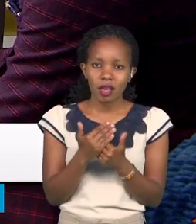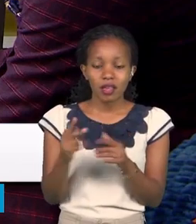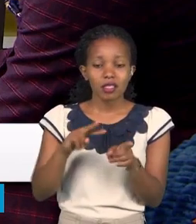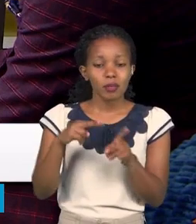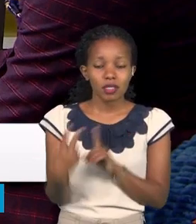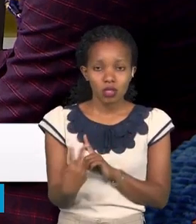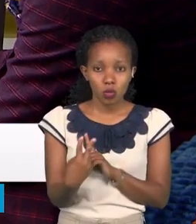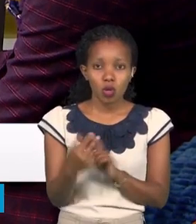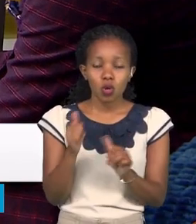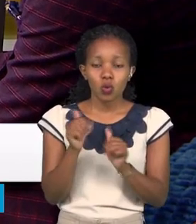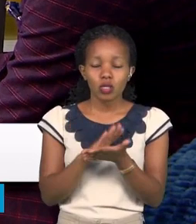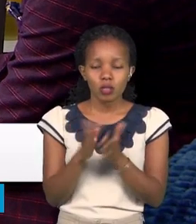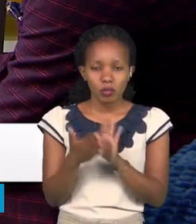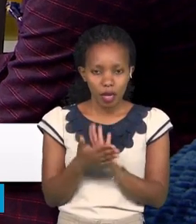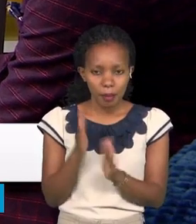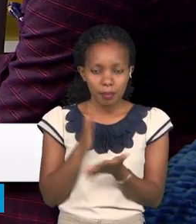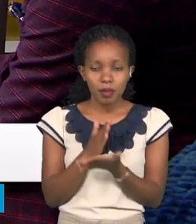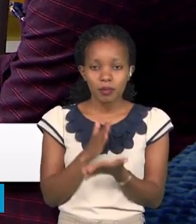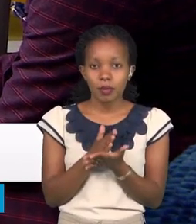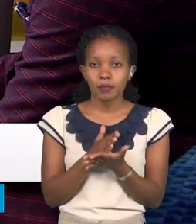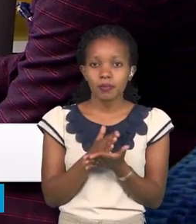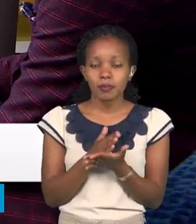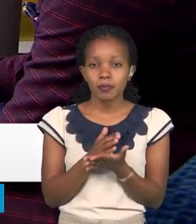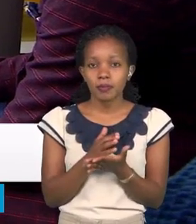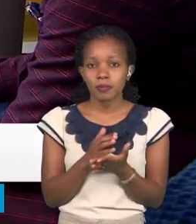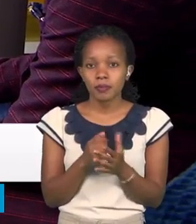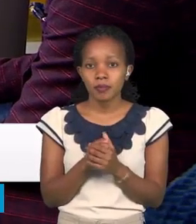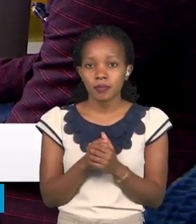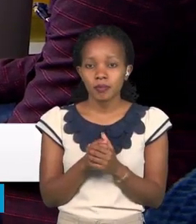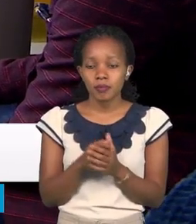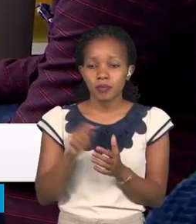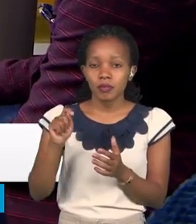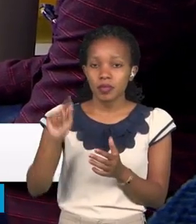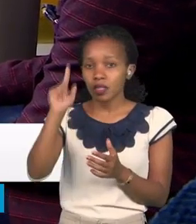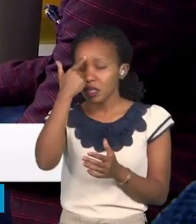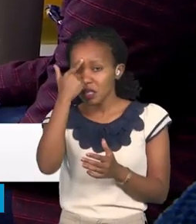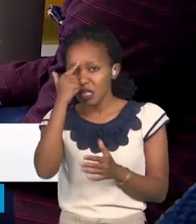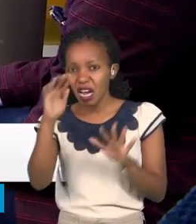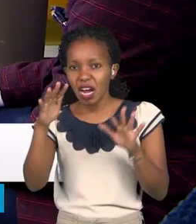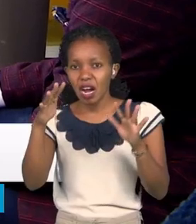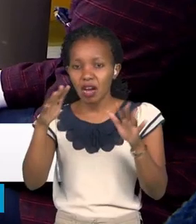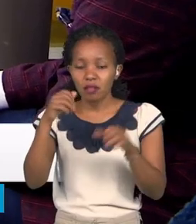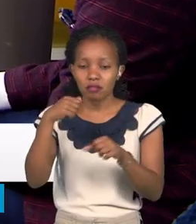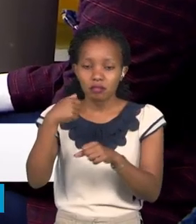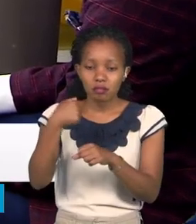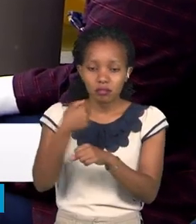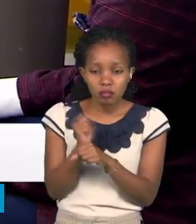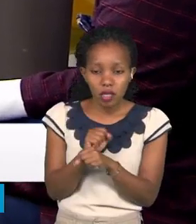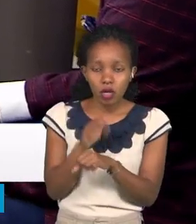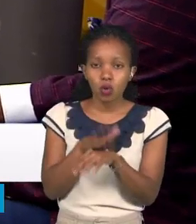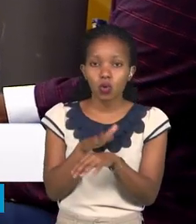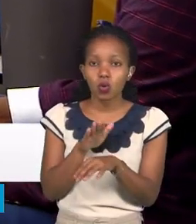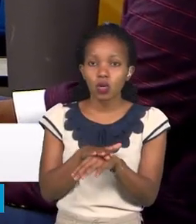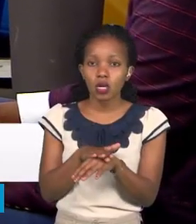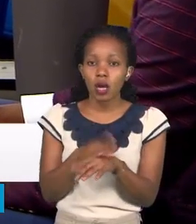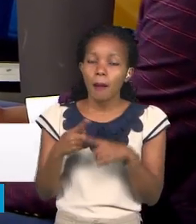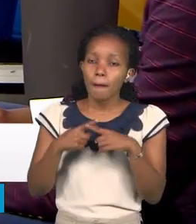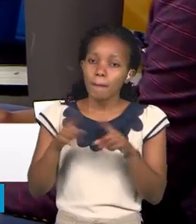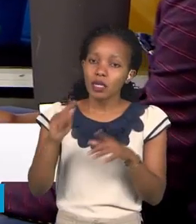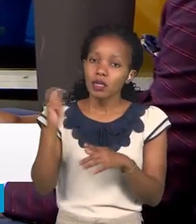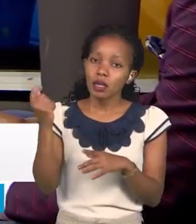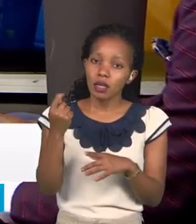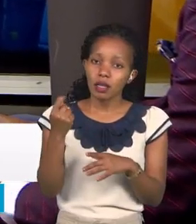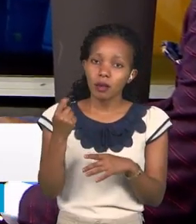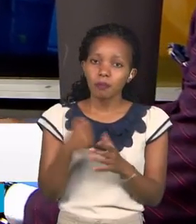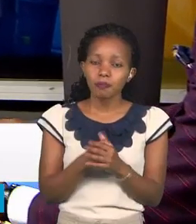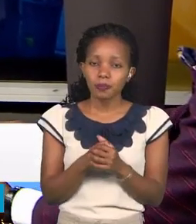you know, that becomes a reality over a period of time, which Thailand or India were very good at in creating it. Now, unfortunately, in Kenya, you